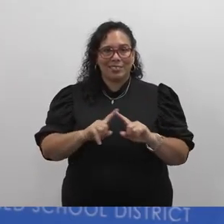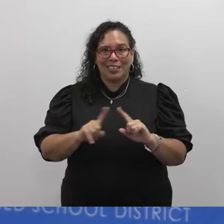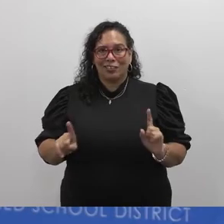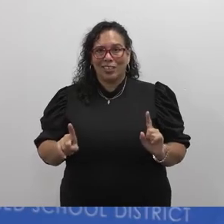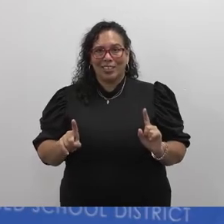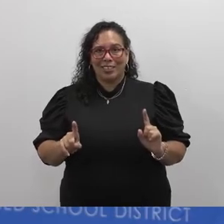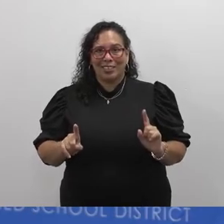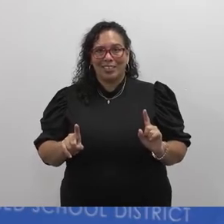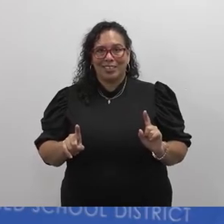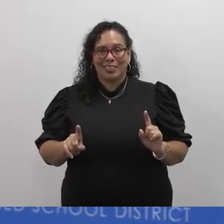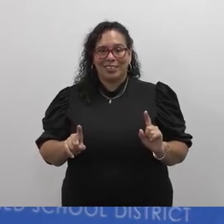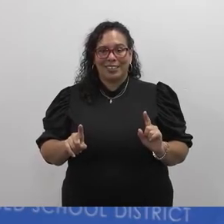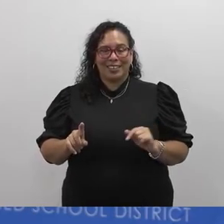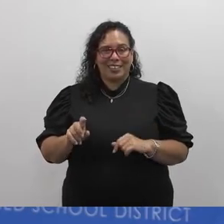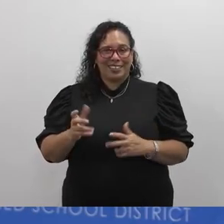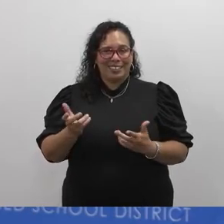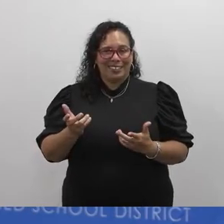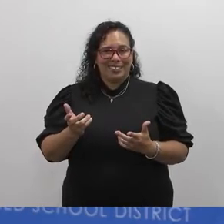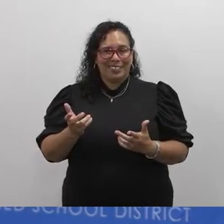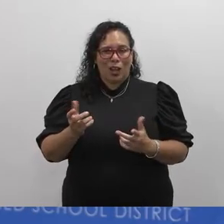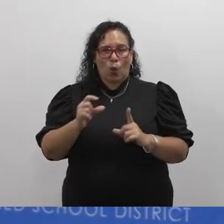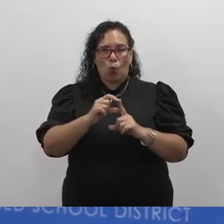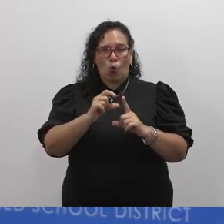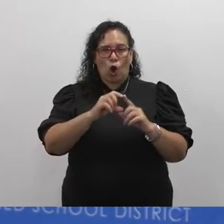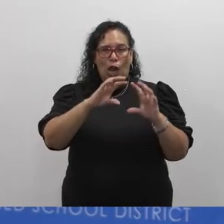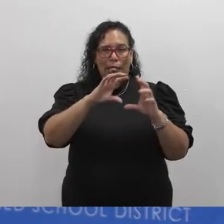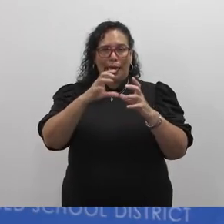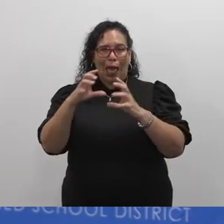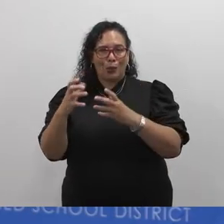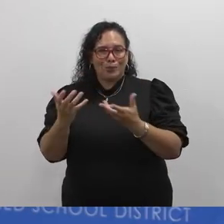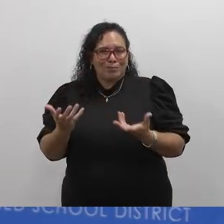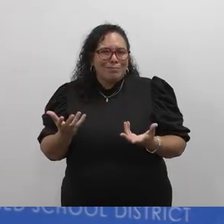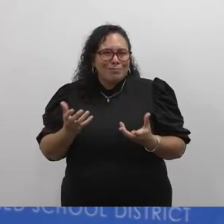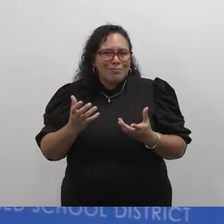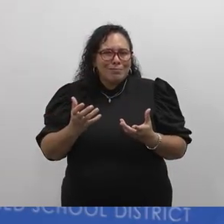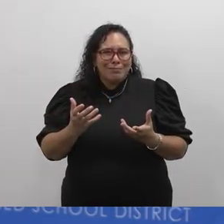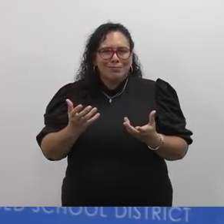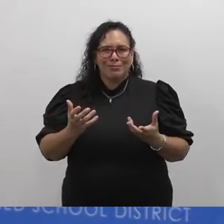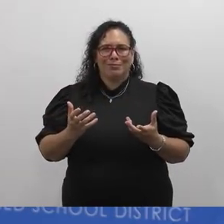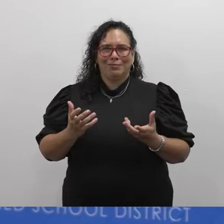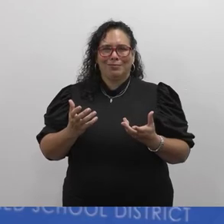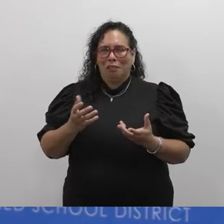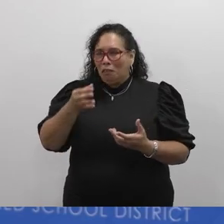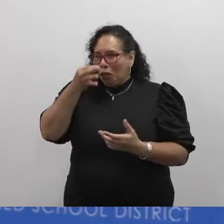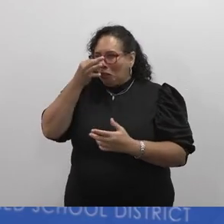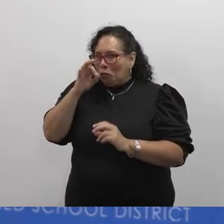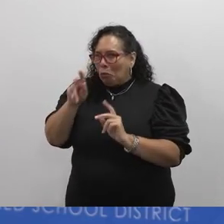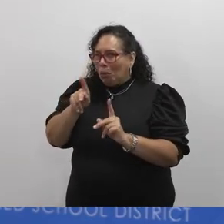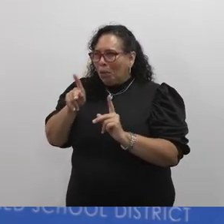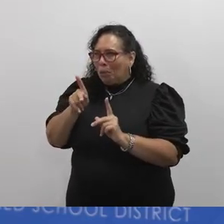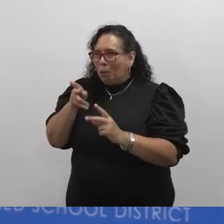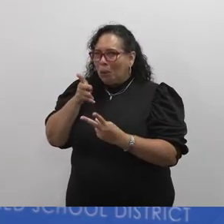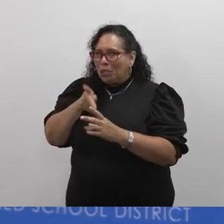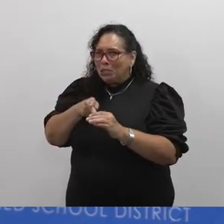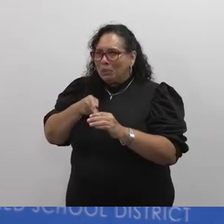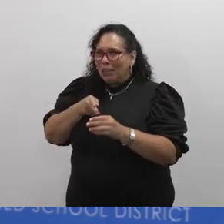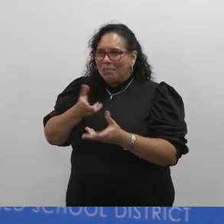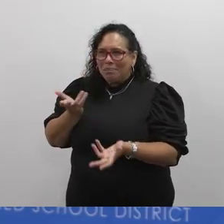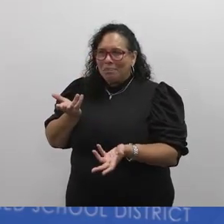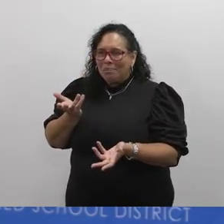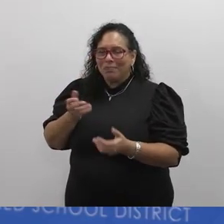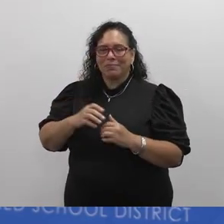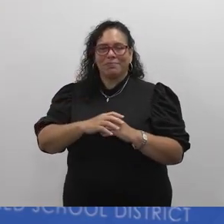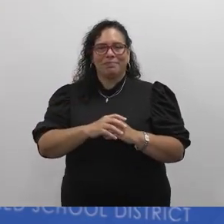to do word clouds the same way if you have a small number of or a smaller number of folks participate. So I think that's